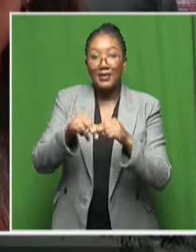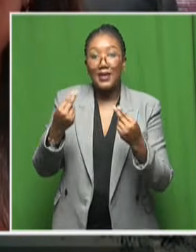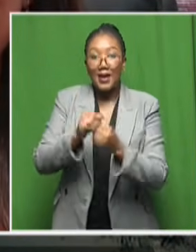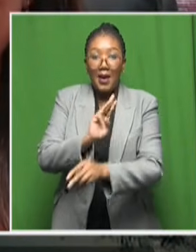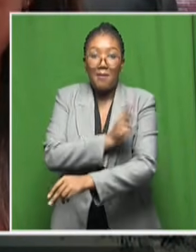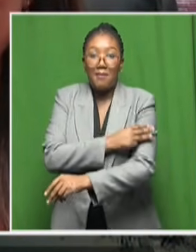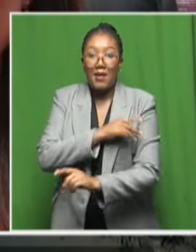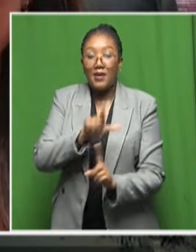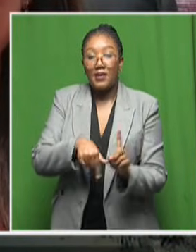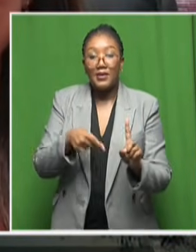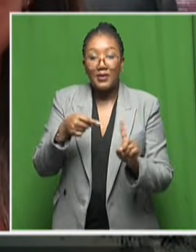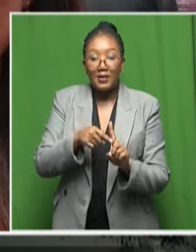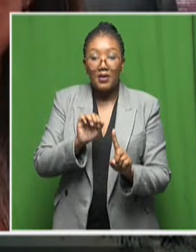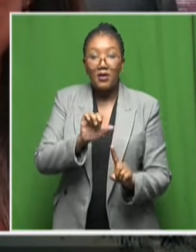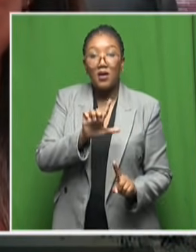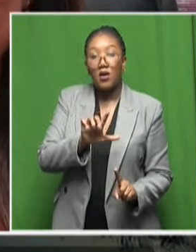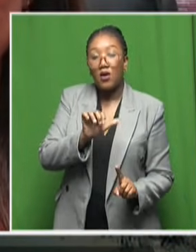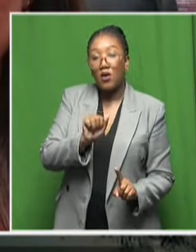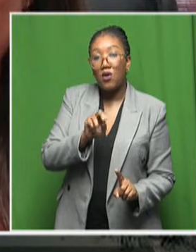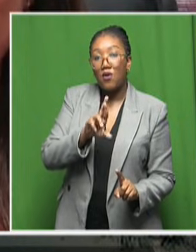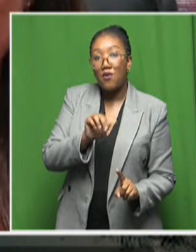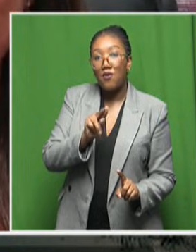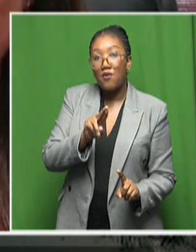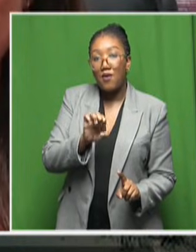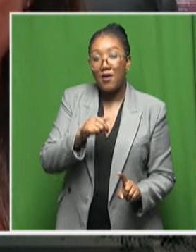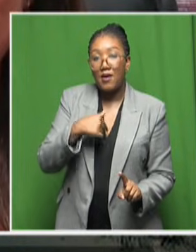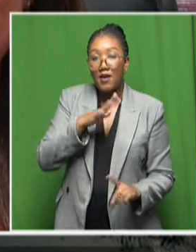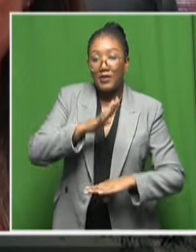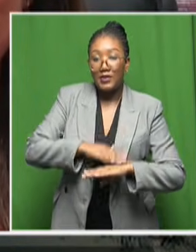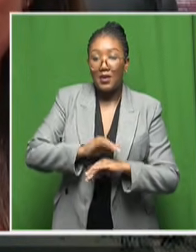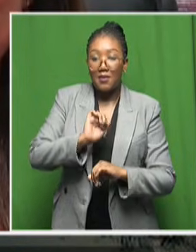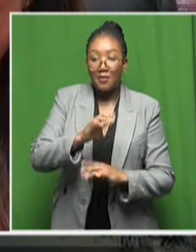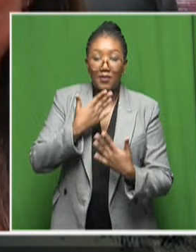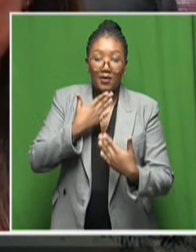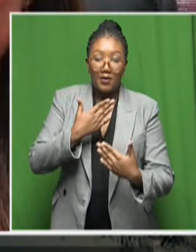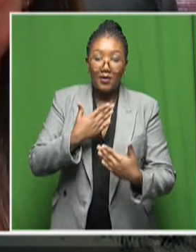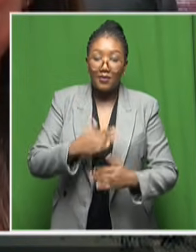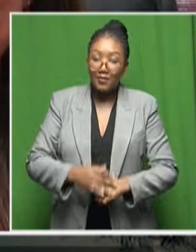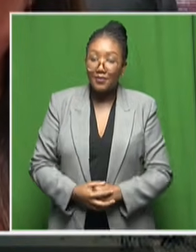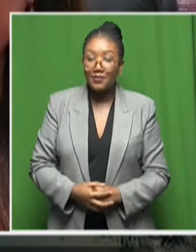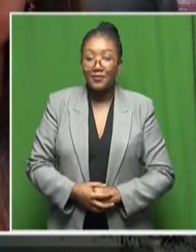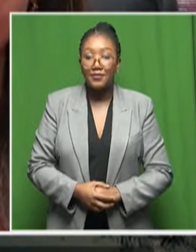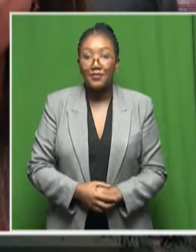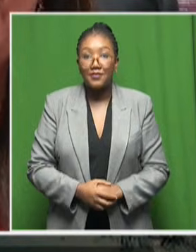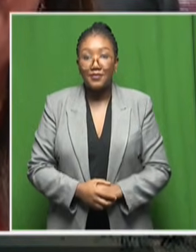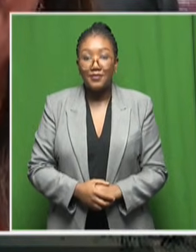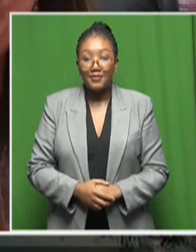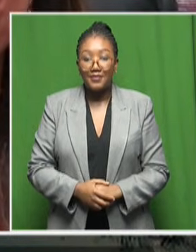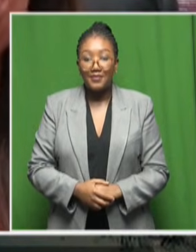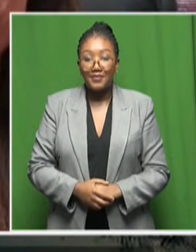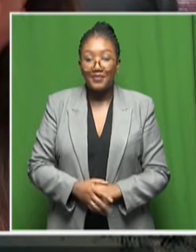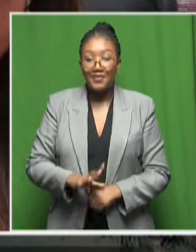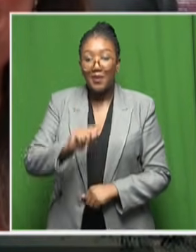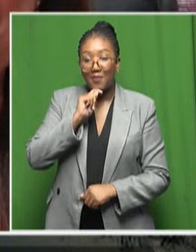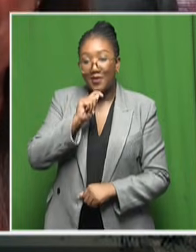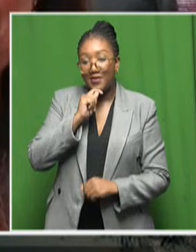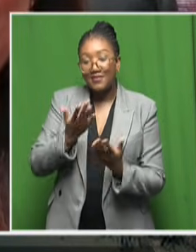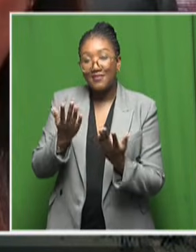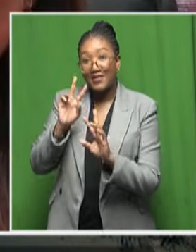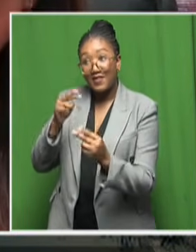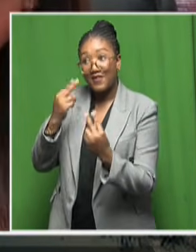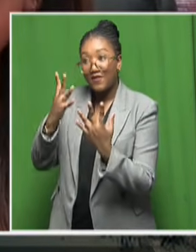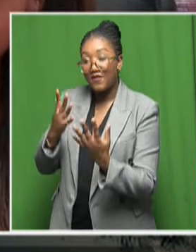Programs. Lorraine, thanks for your time. Thanks for being with us on this very important topic we've got this morning. Good morning, Leanne, and good morning